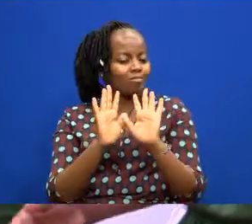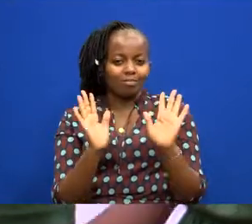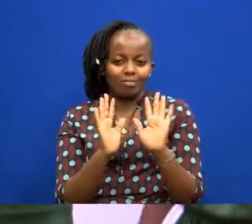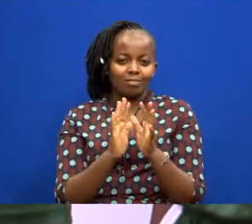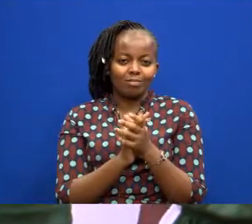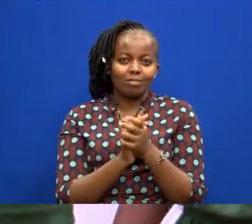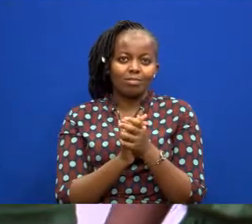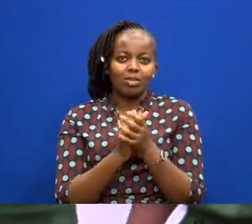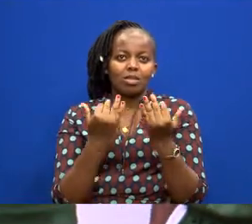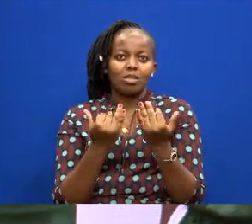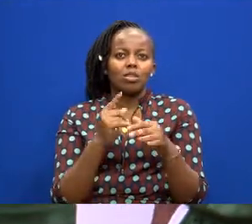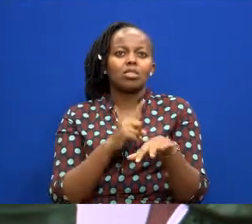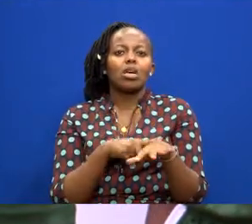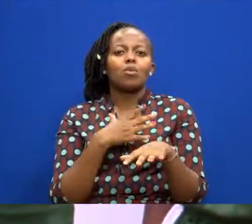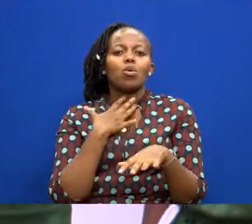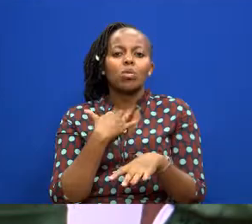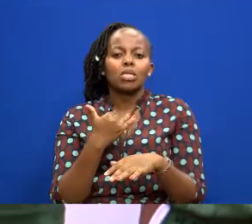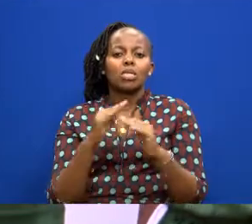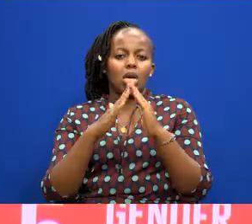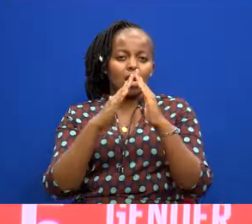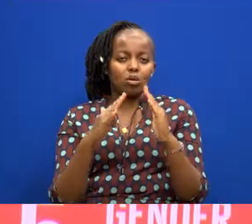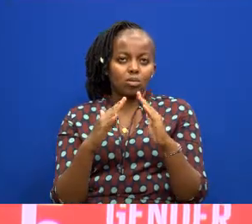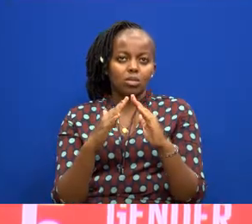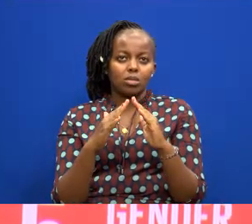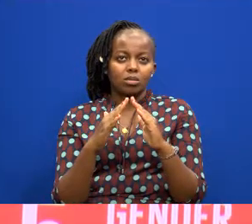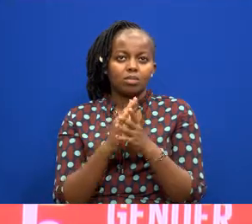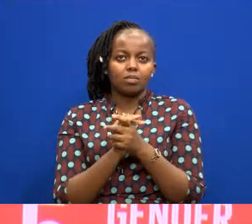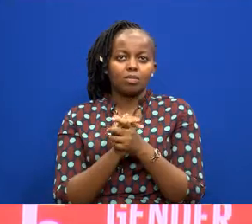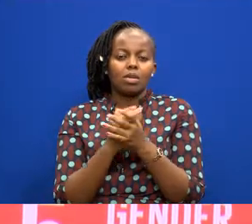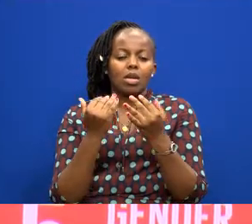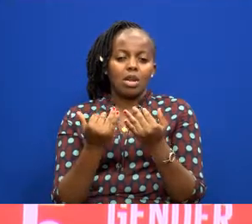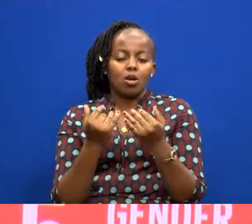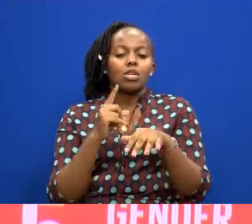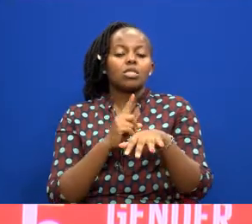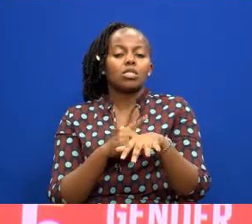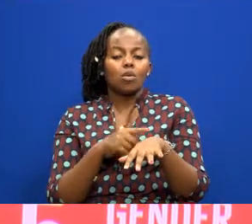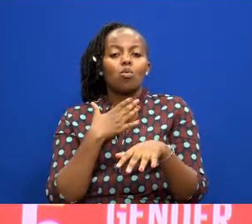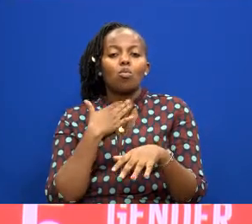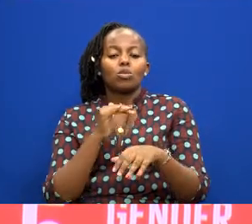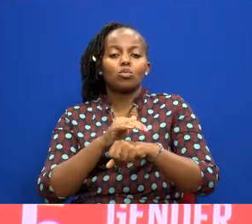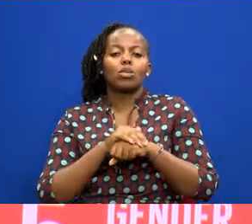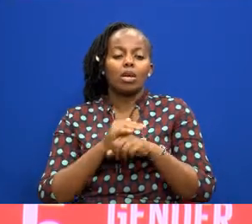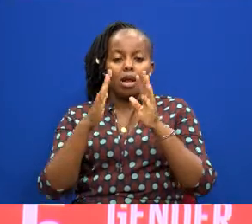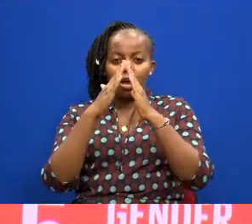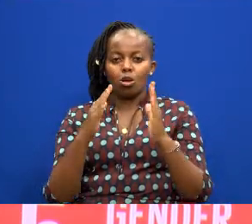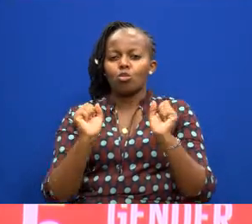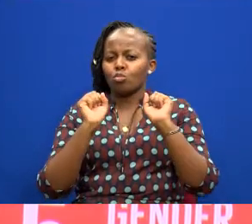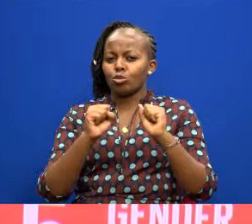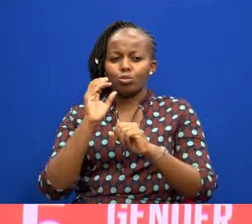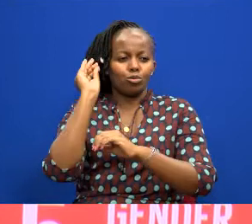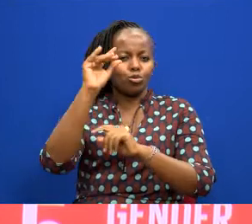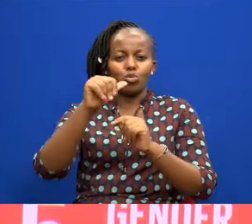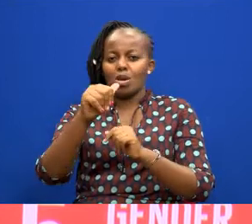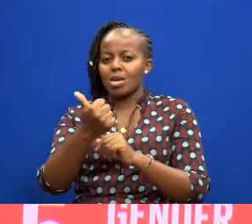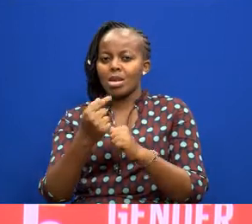get a house, Yeah. you're Okay, well, at the end, when you want to get a house, you can throw anywhere.